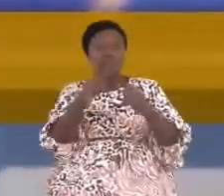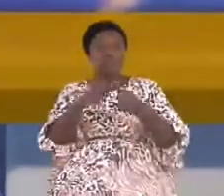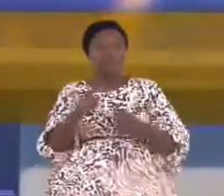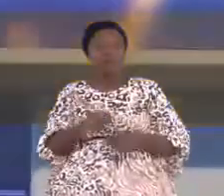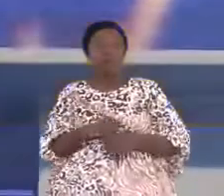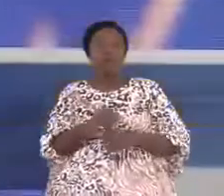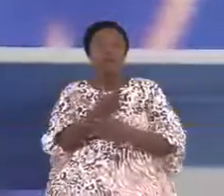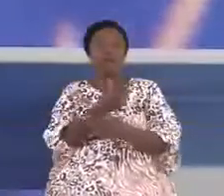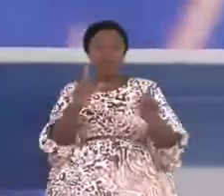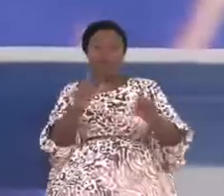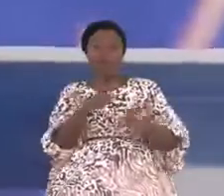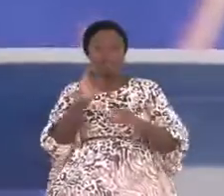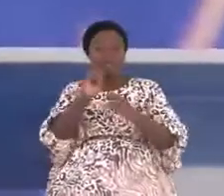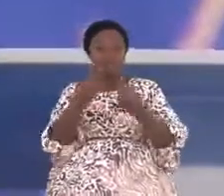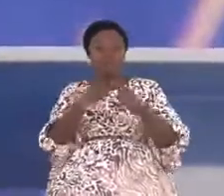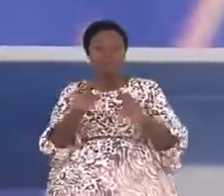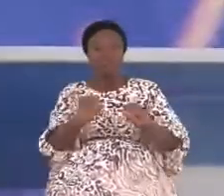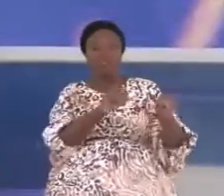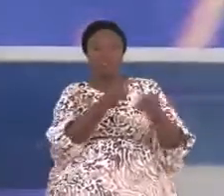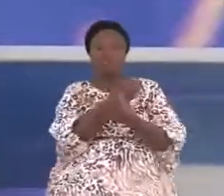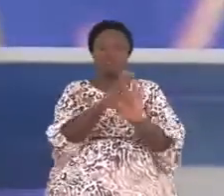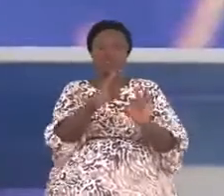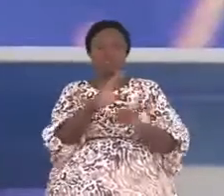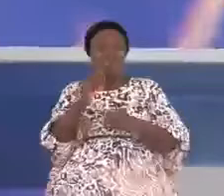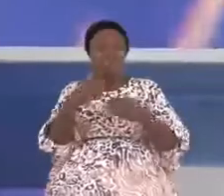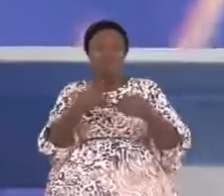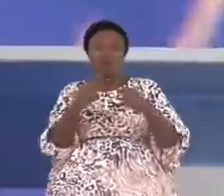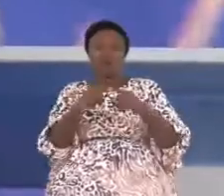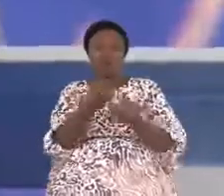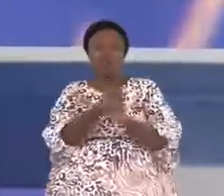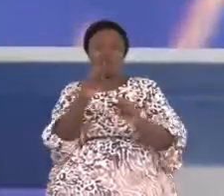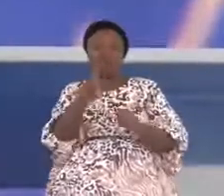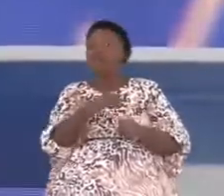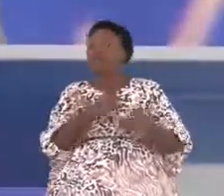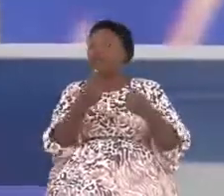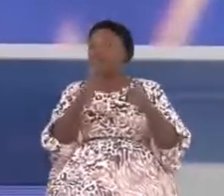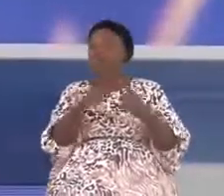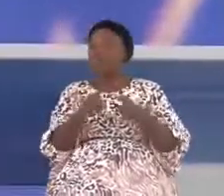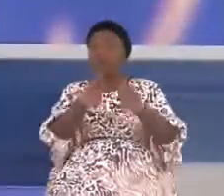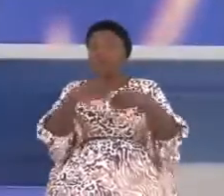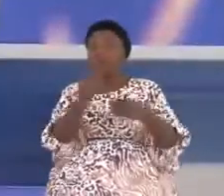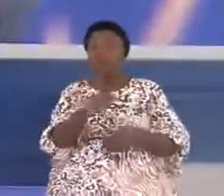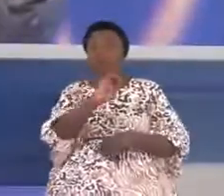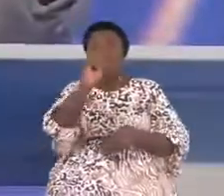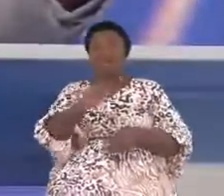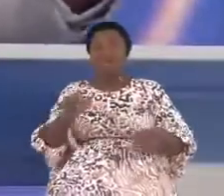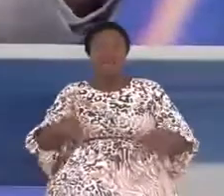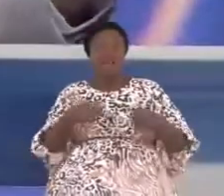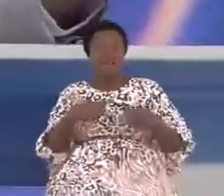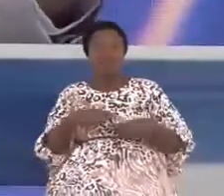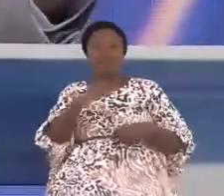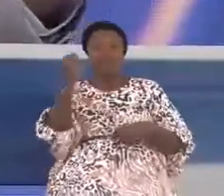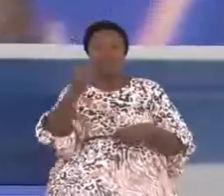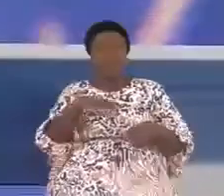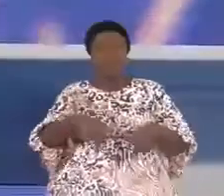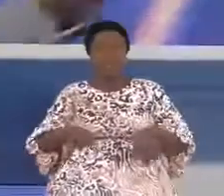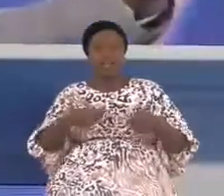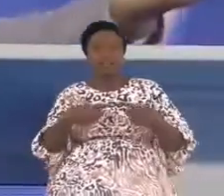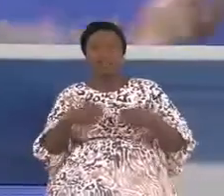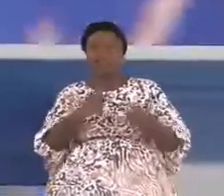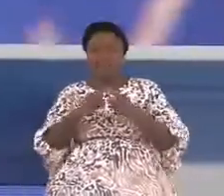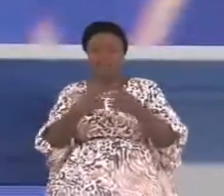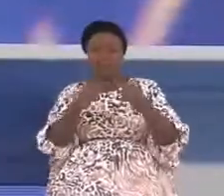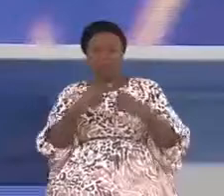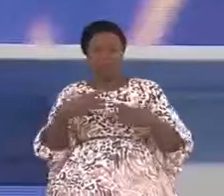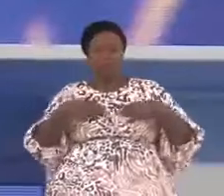free. He comes to save you. He comes to give you eternal life. And he comes to heal you. He comes